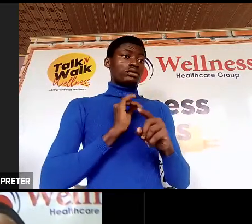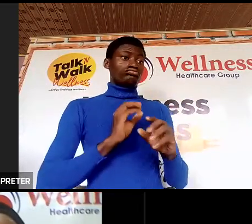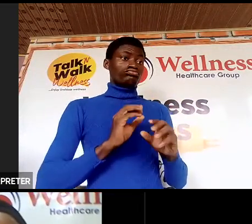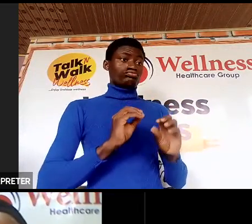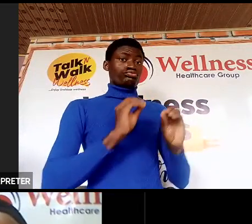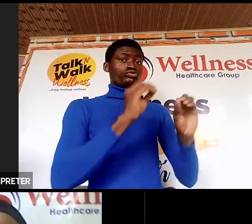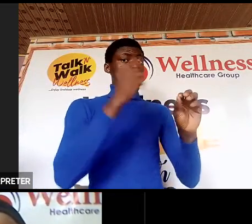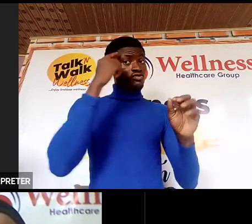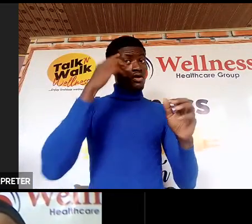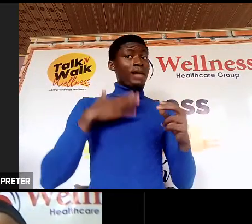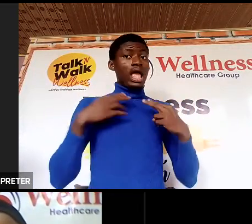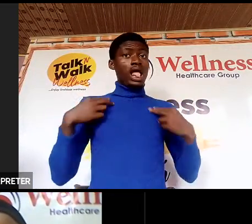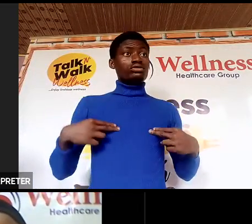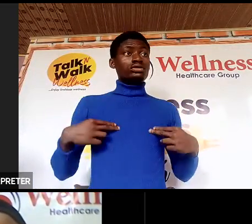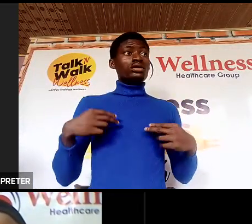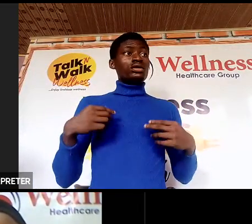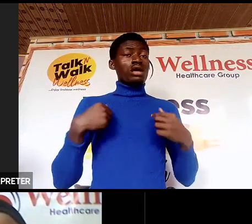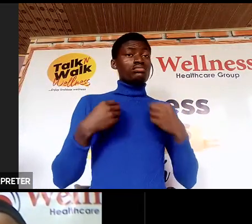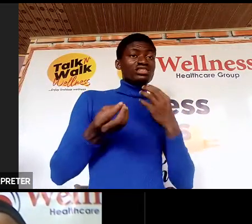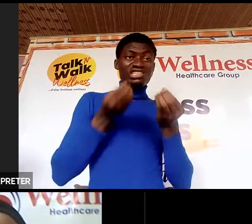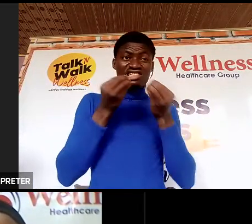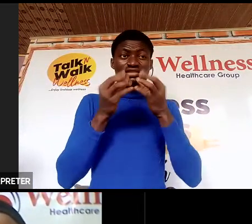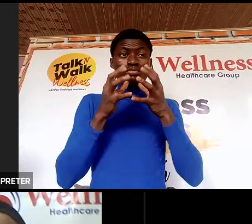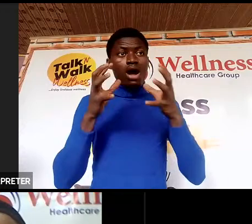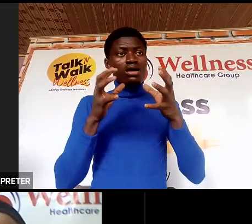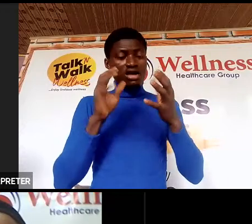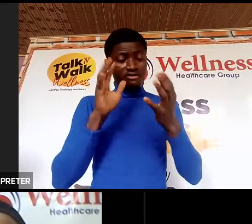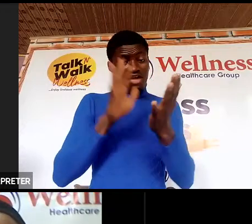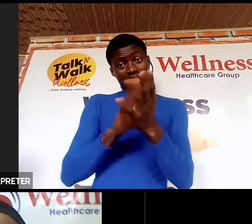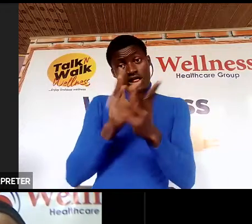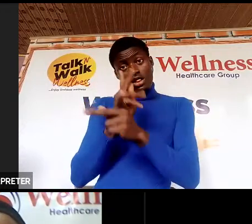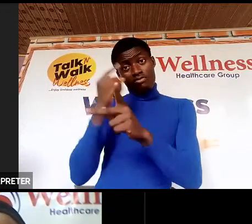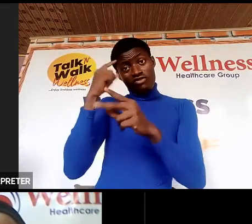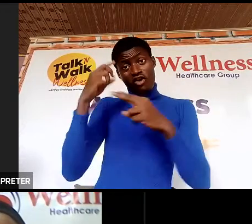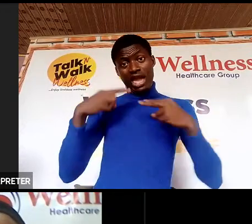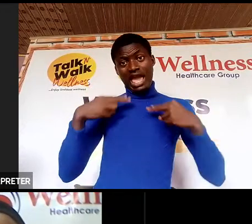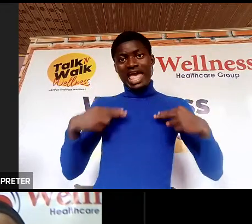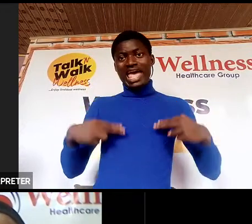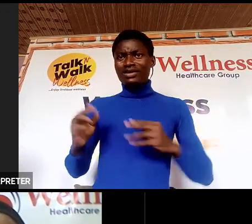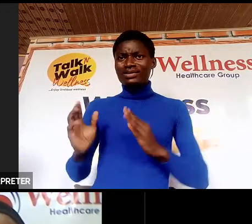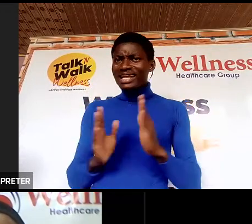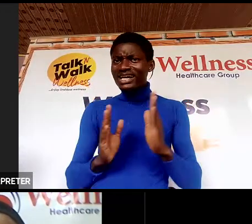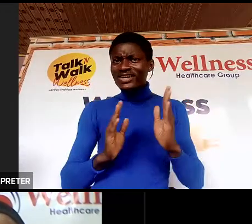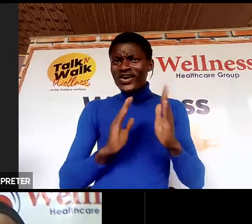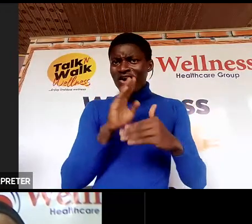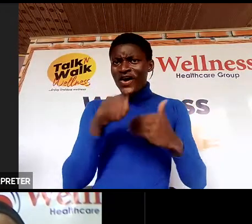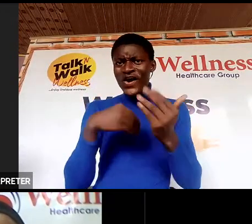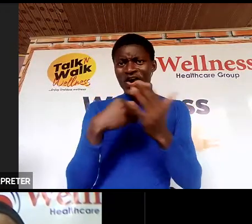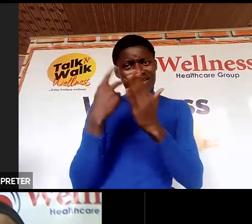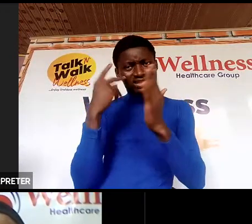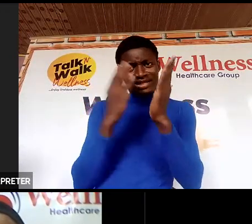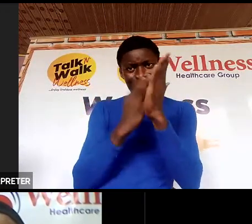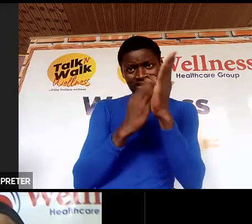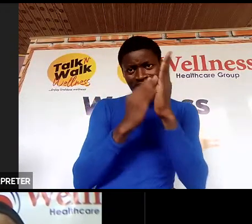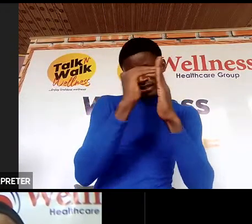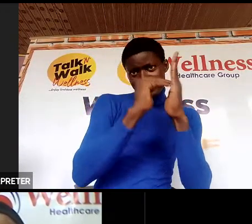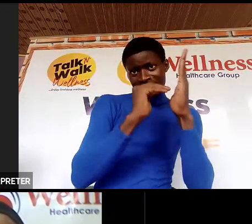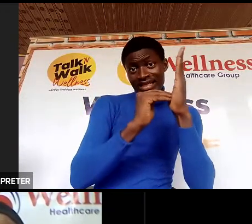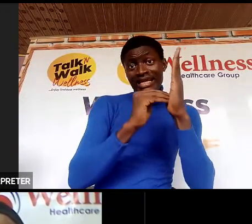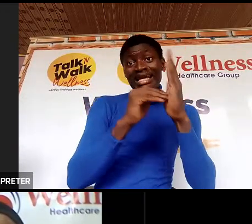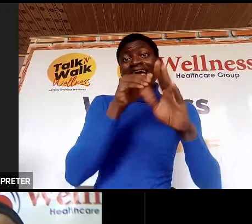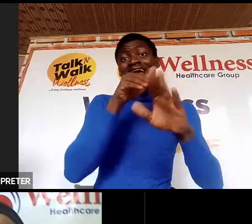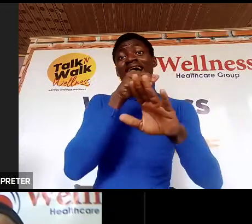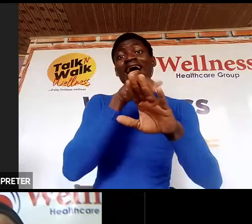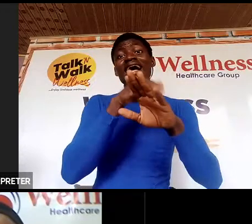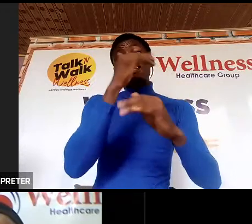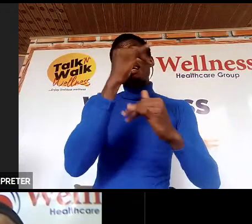plan in place, whatever it is. So at the end of the day, financial wellness not only helps you financially to be on the driver's seat